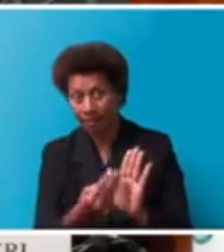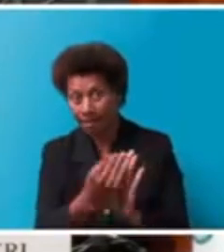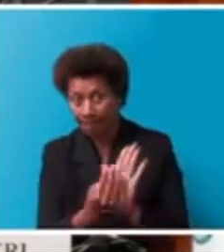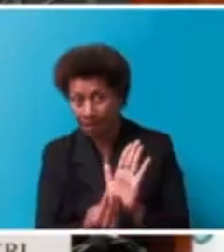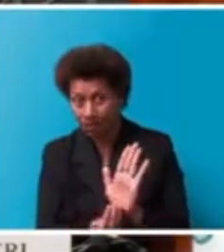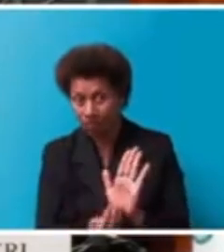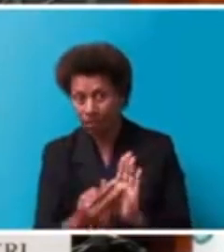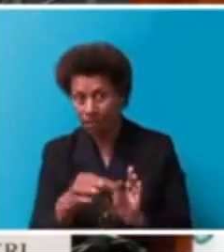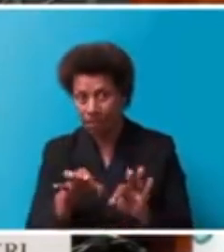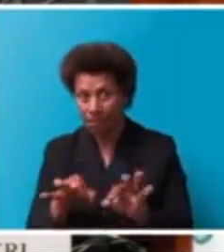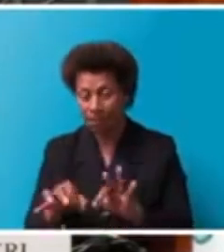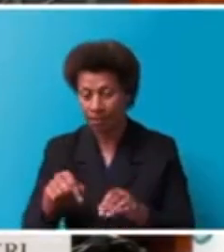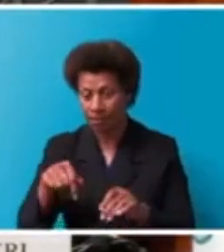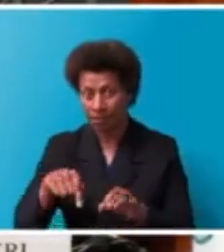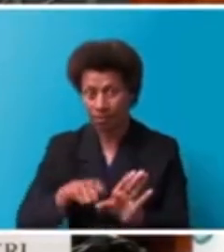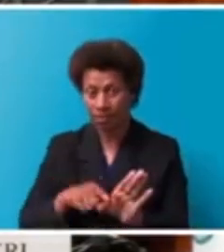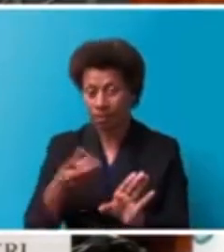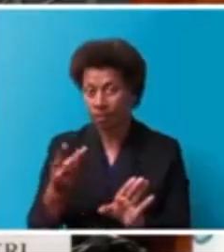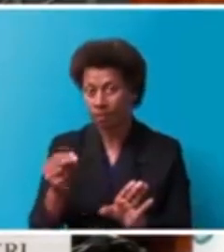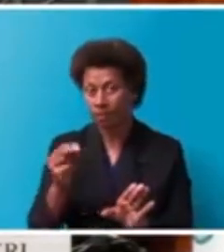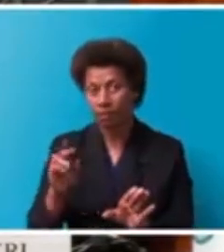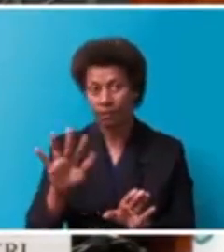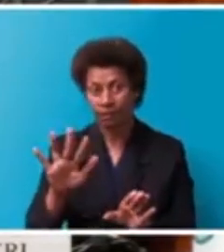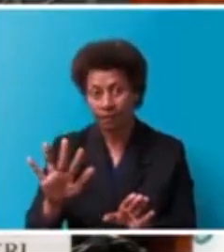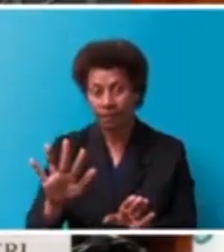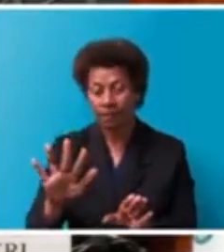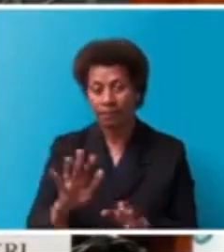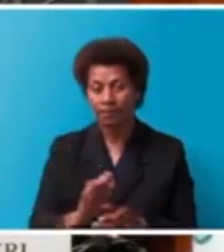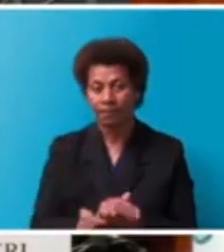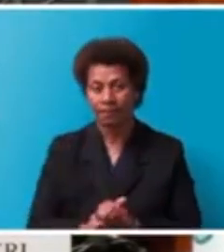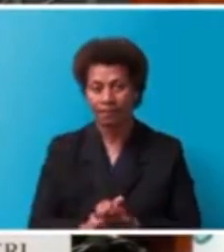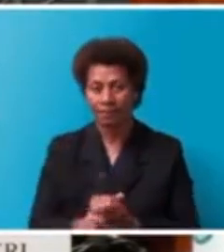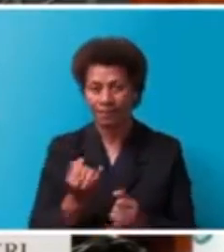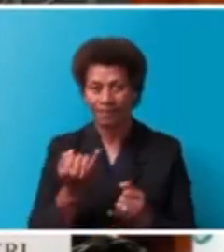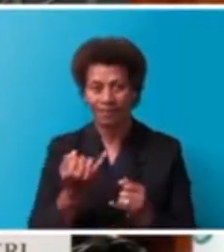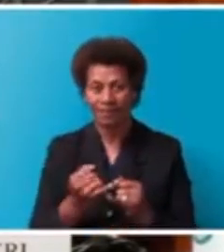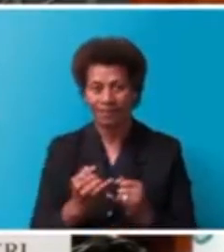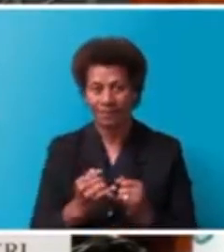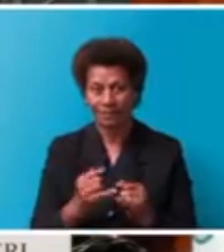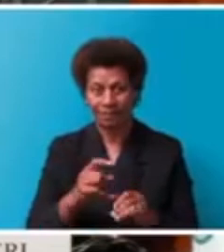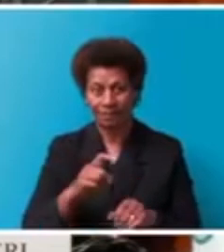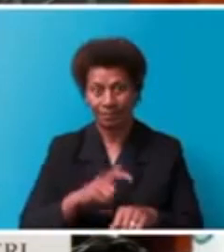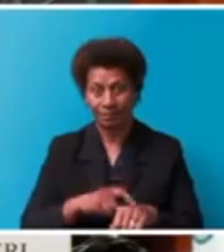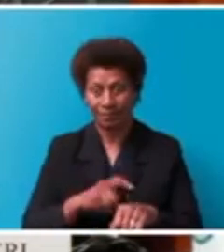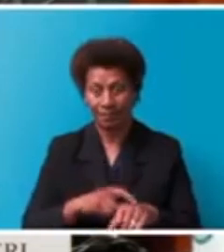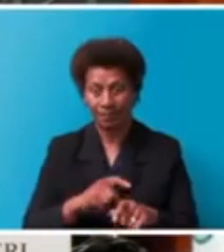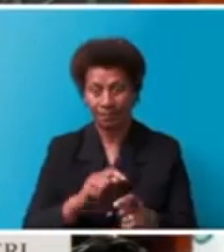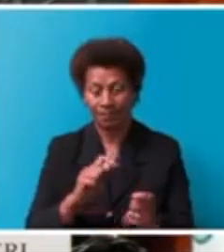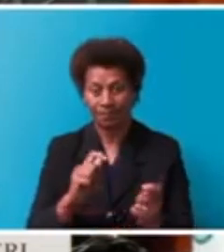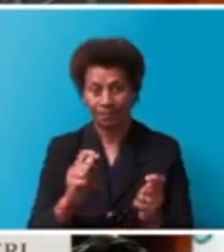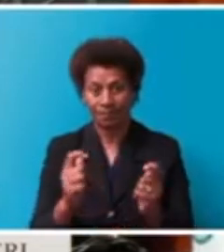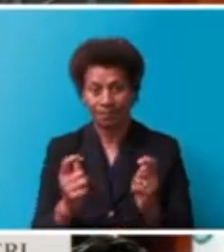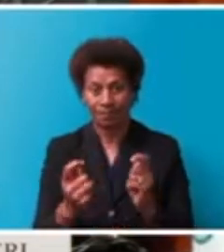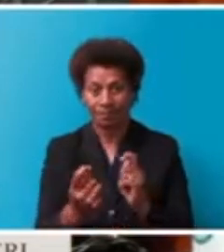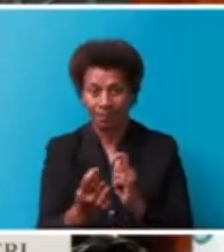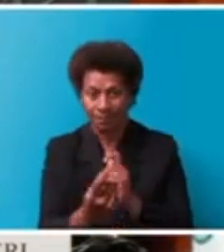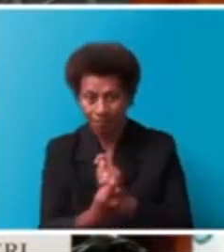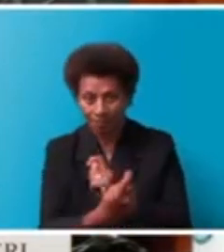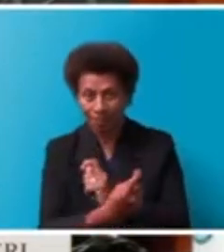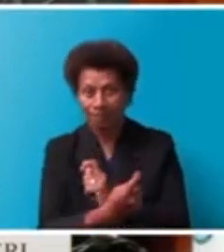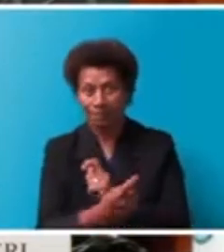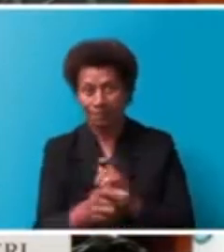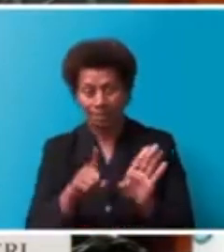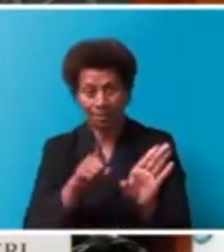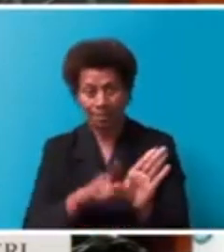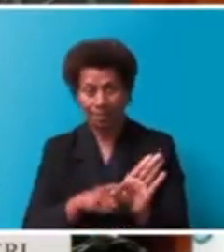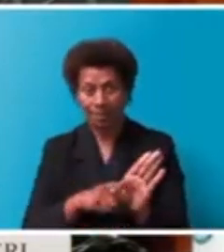year, in 2025, I envisage it to be a very transformative period for the ministry, a year that should be marked